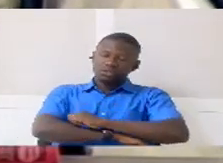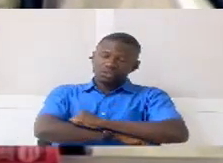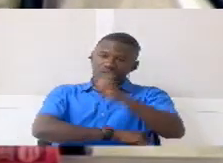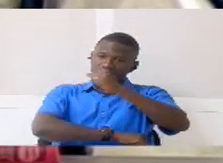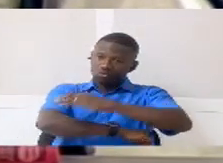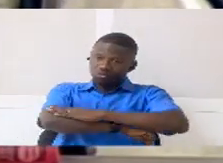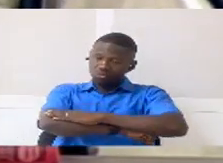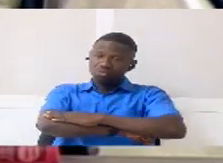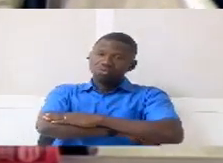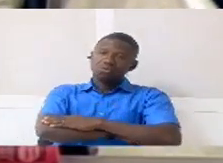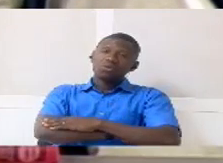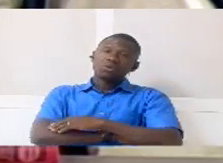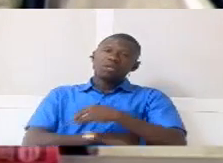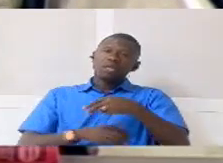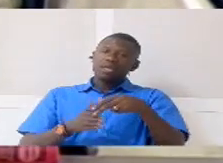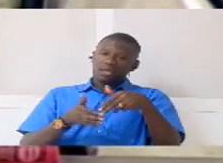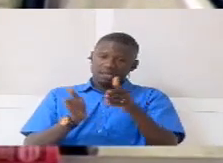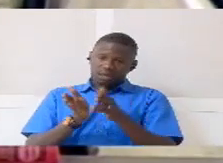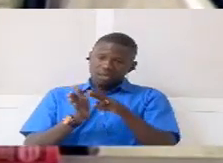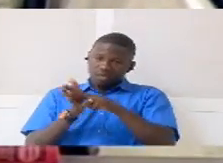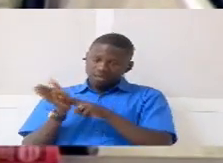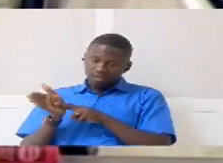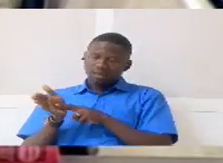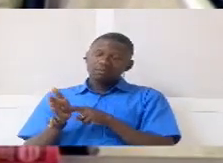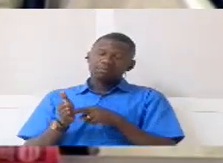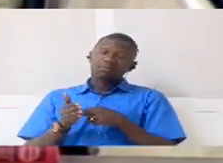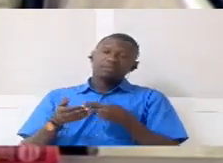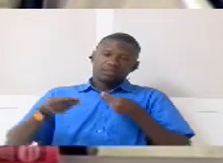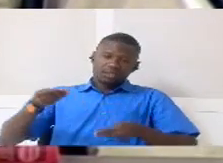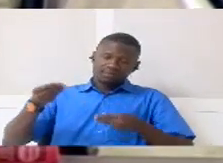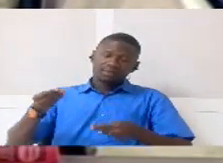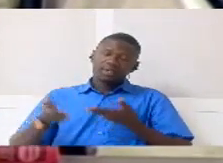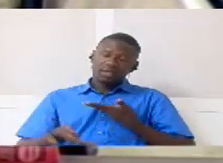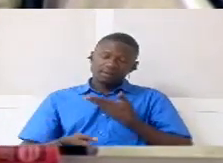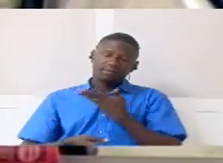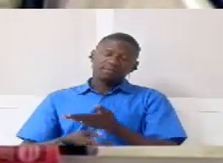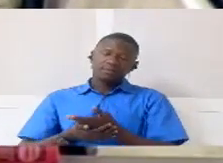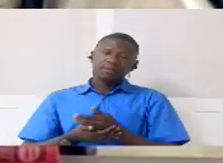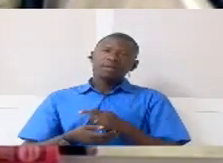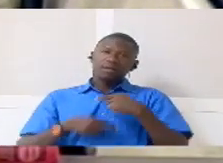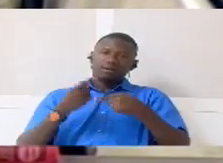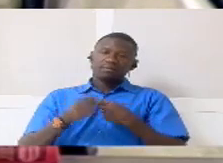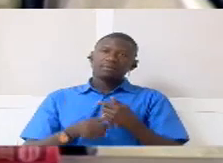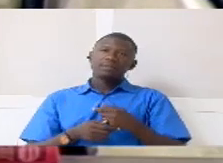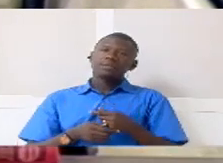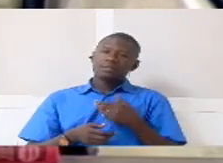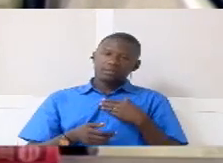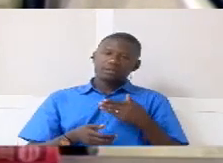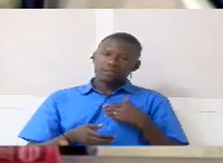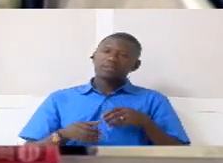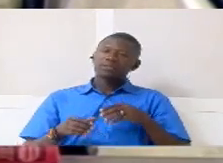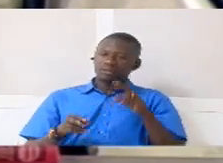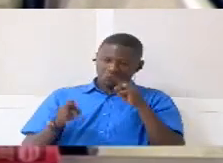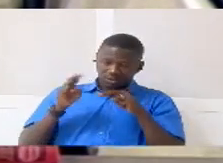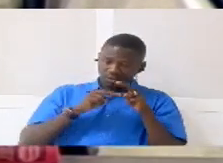1988. Then in 1988. Nara ta ka sa doko ngini Gambia Prison Service. I sought employment at the